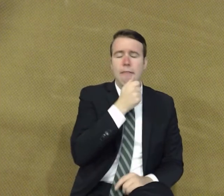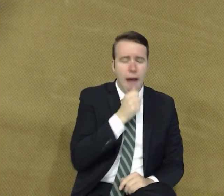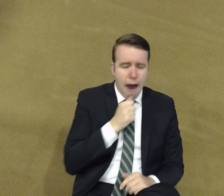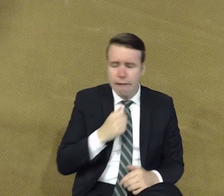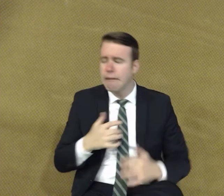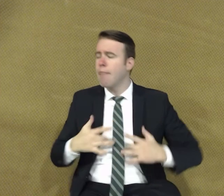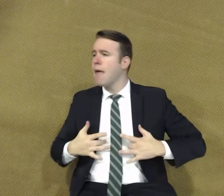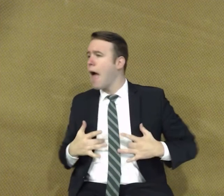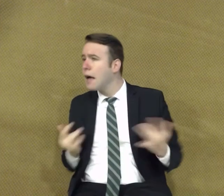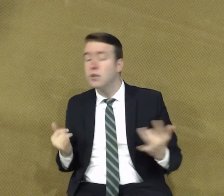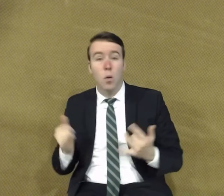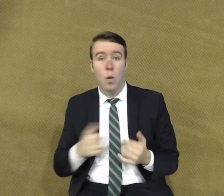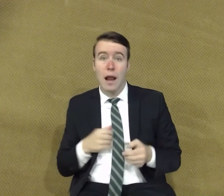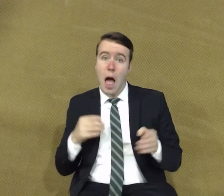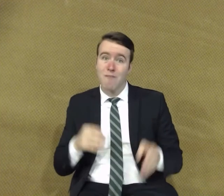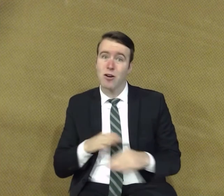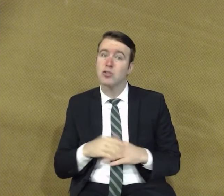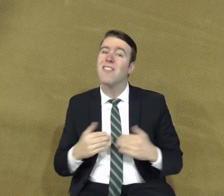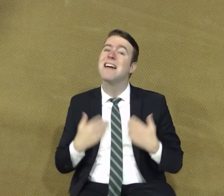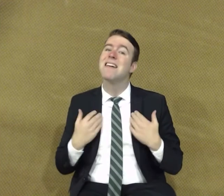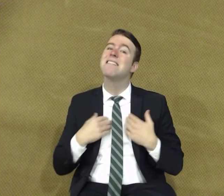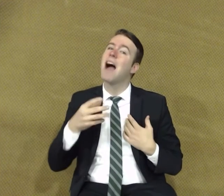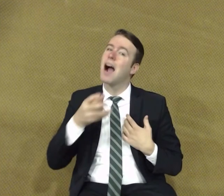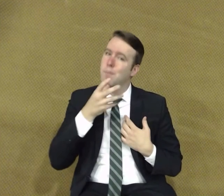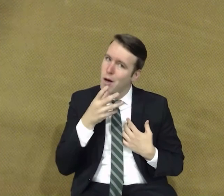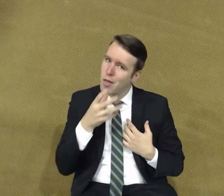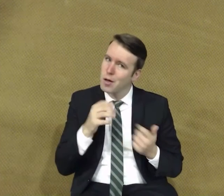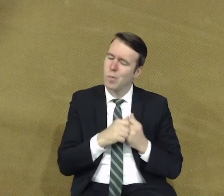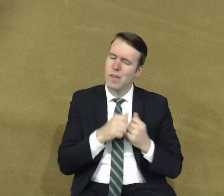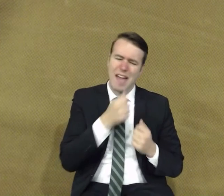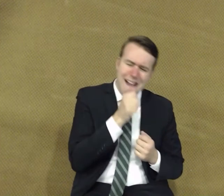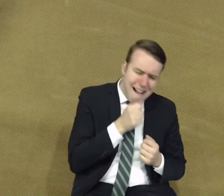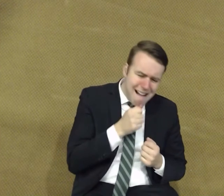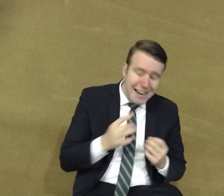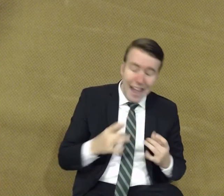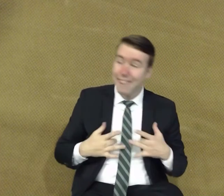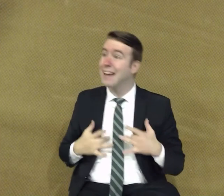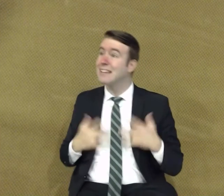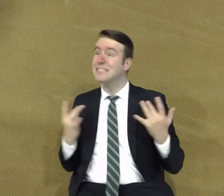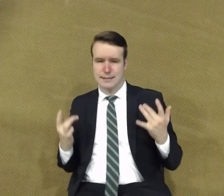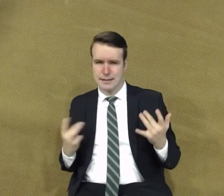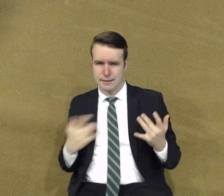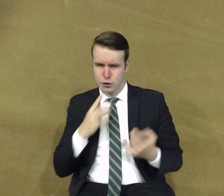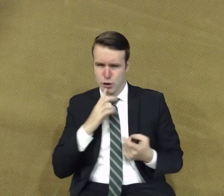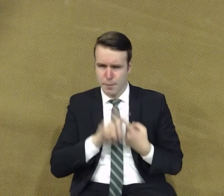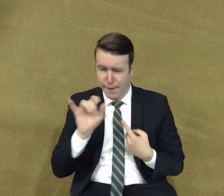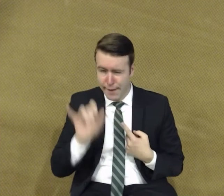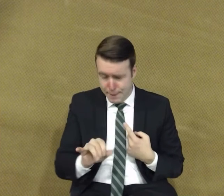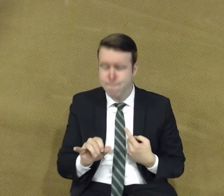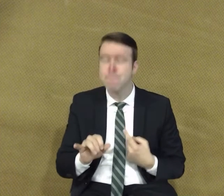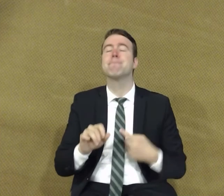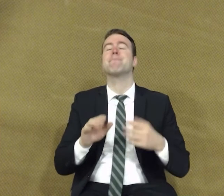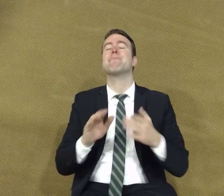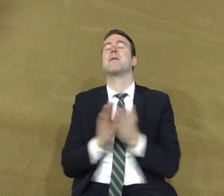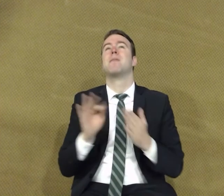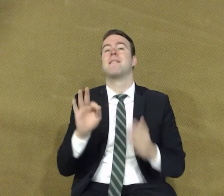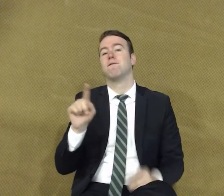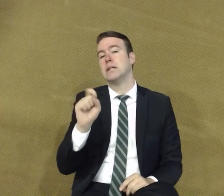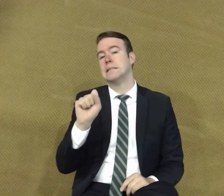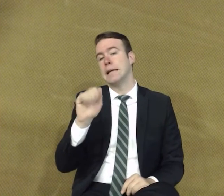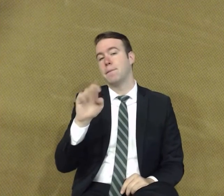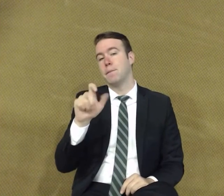talking about young mothers and the agony and the ecstasy. And so the Bible, book of 1